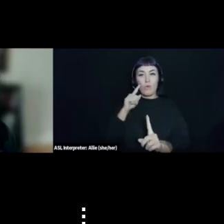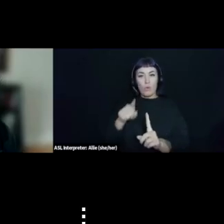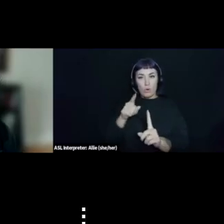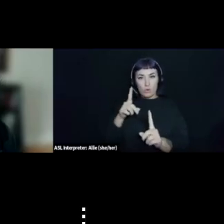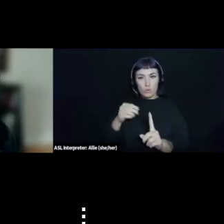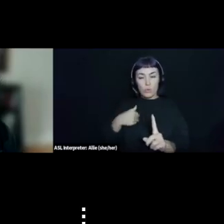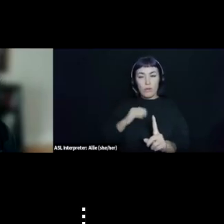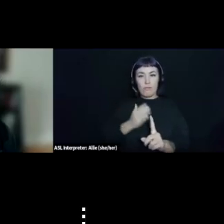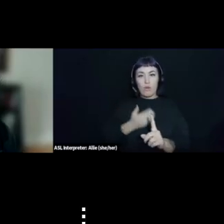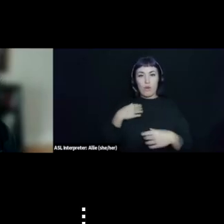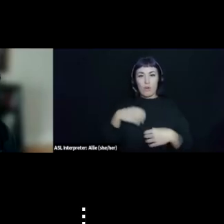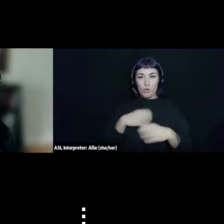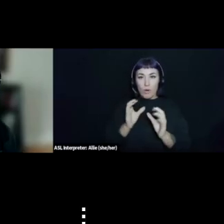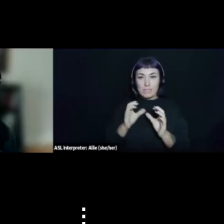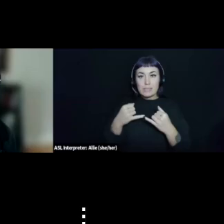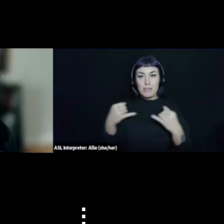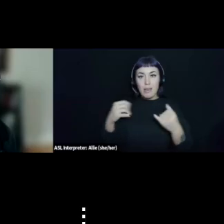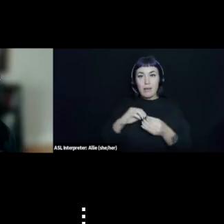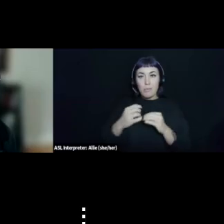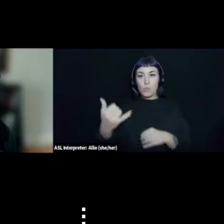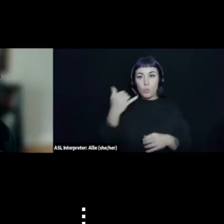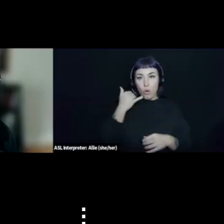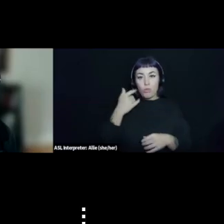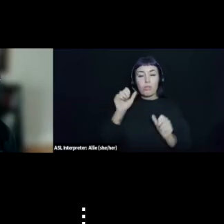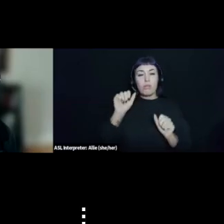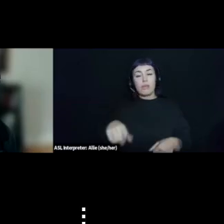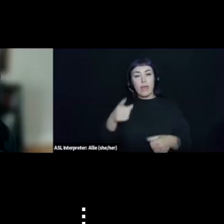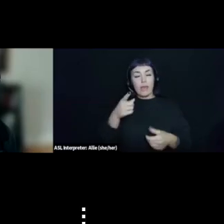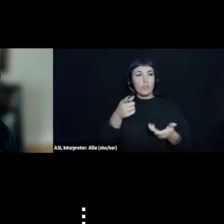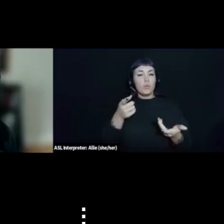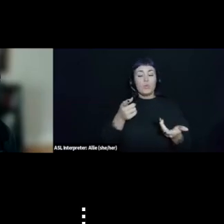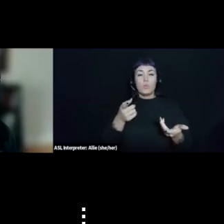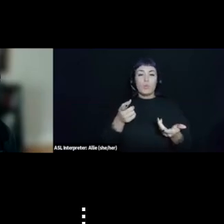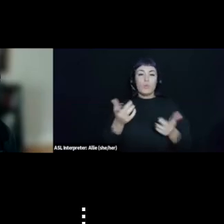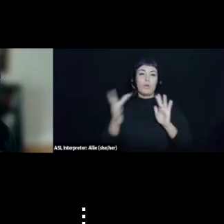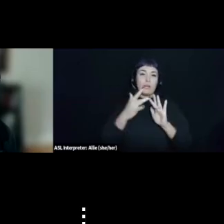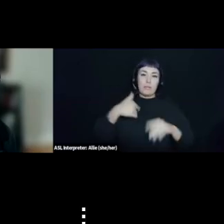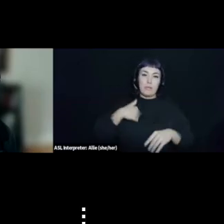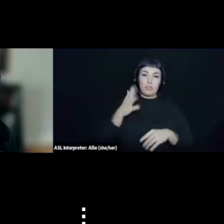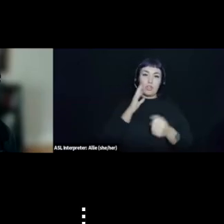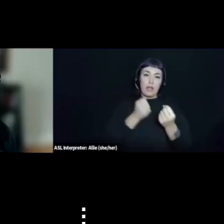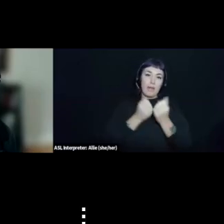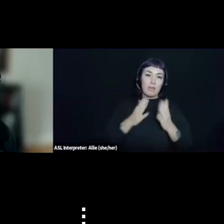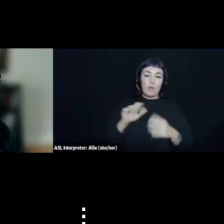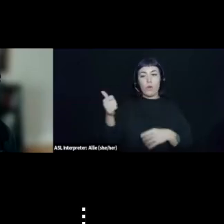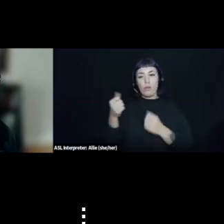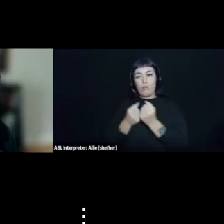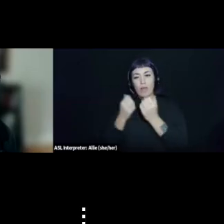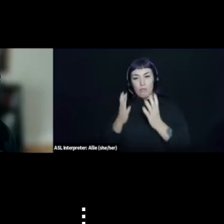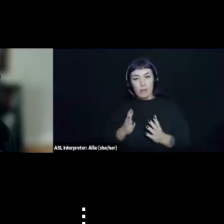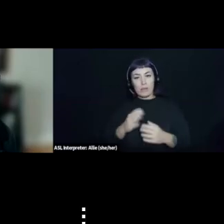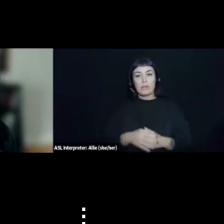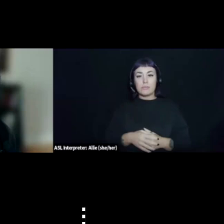have our crisis line number? Can you get a hold of me as your advocate or another advocate? Do you,